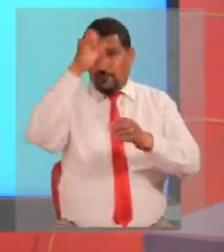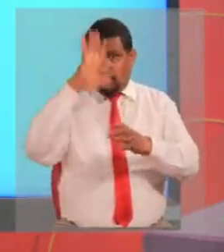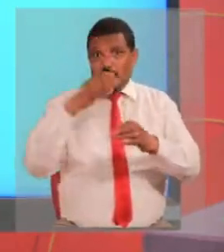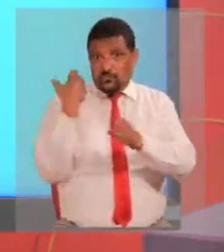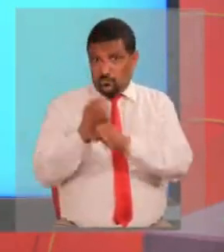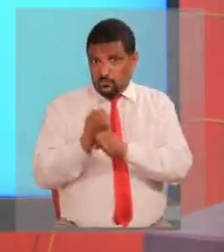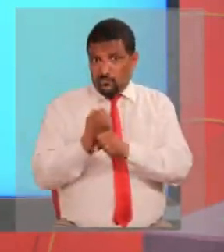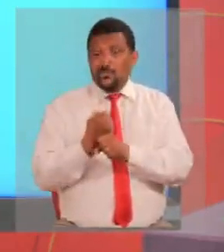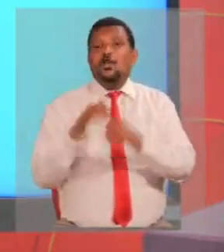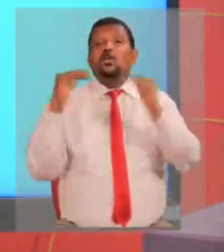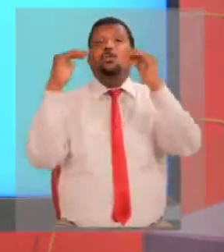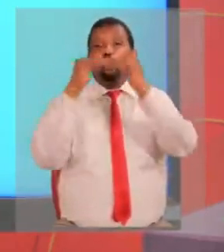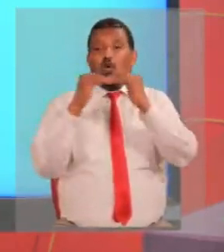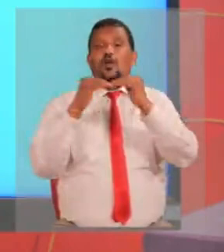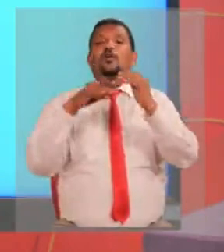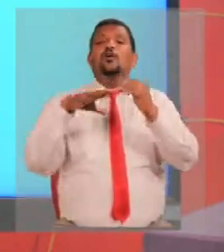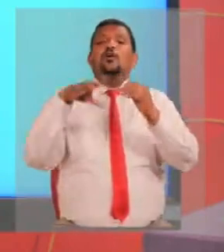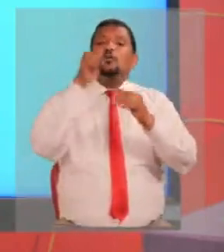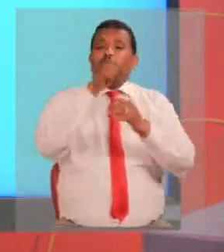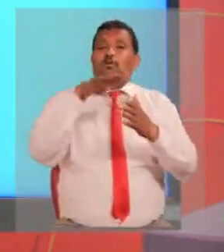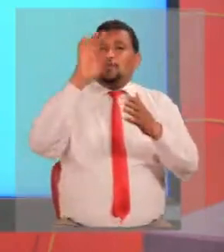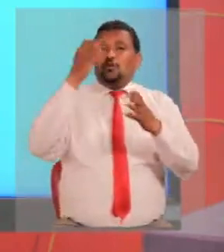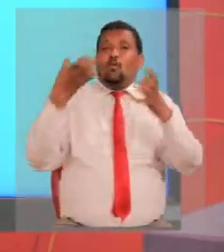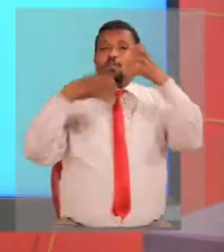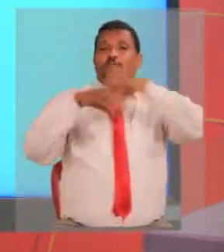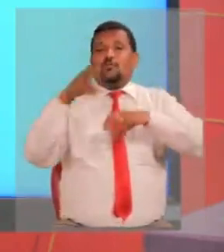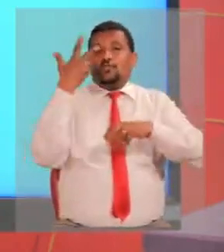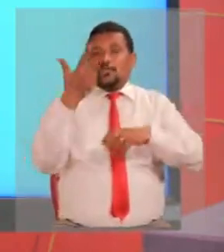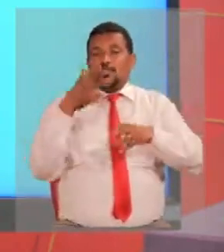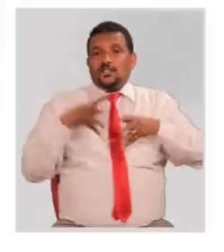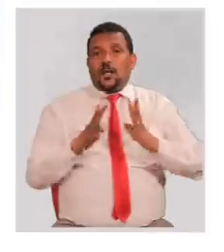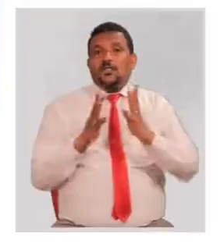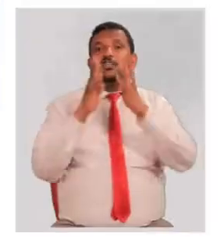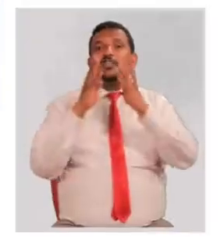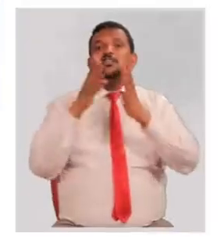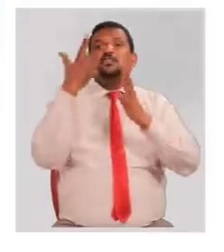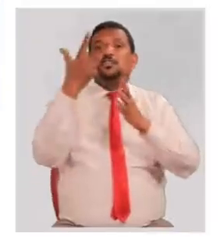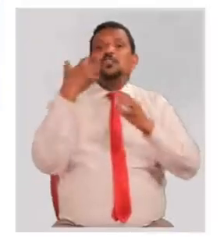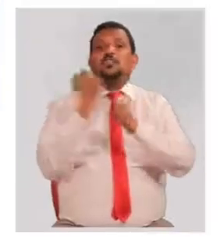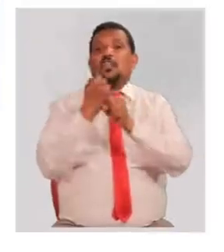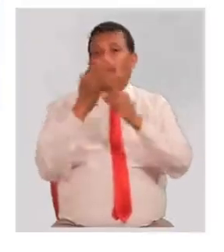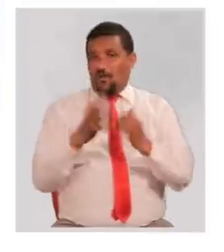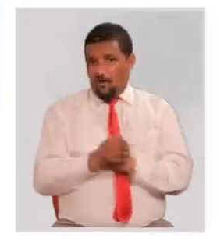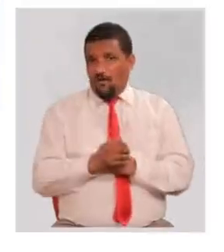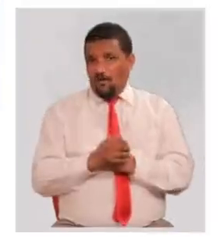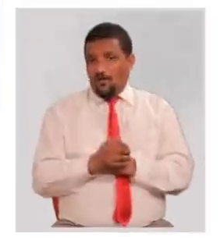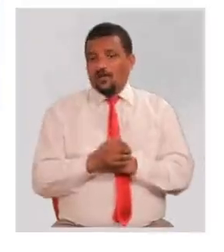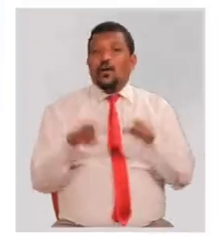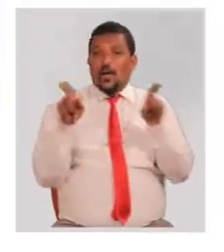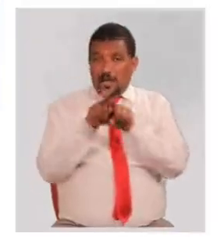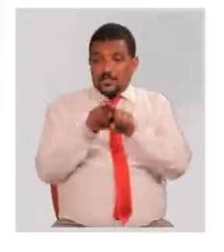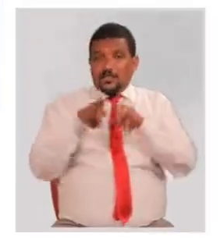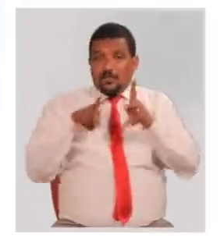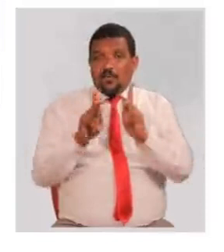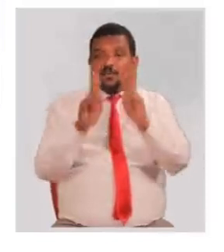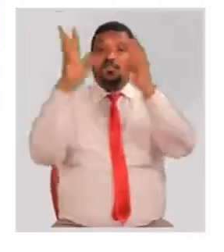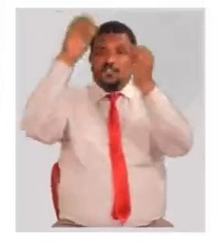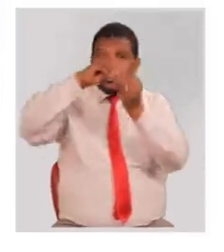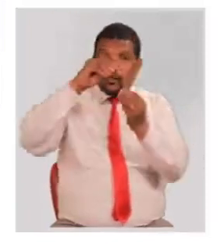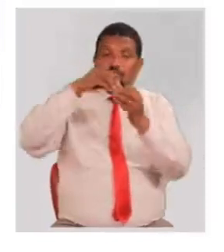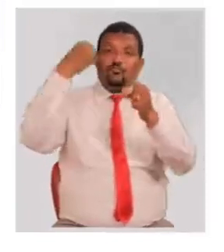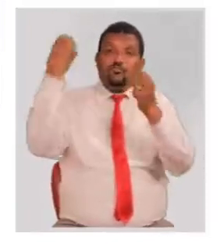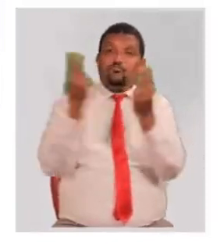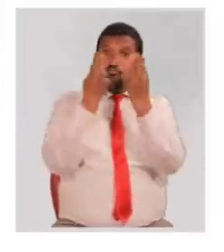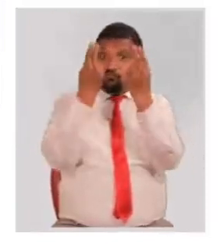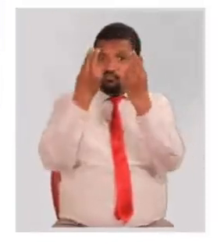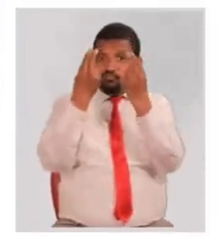to the output that he gets from the combination of 3 tractor and 3 labor. As the farmer increases